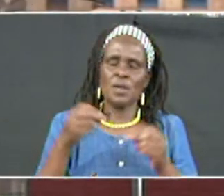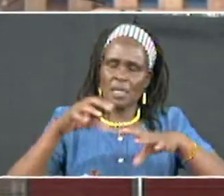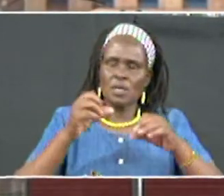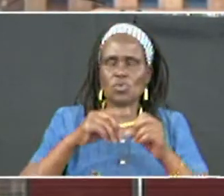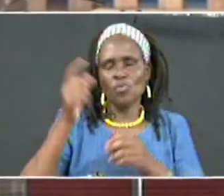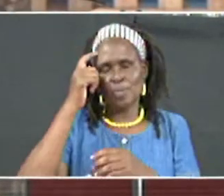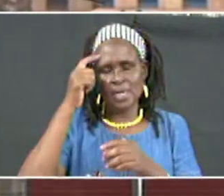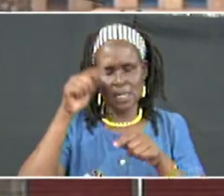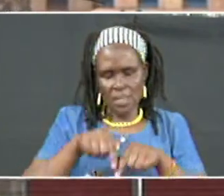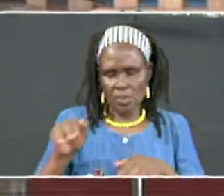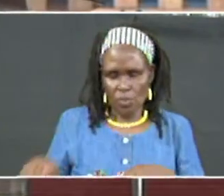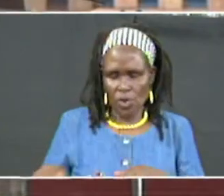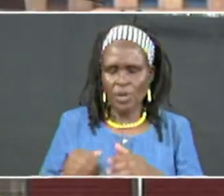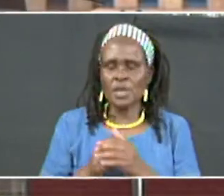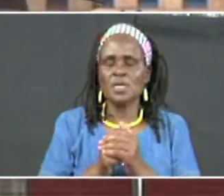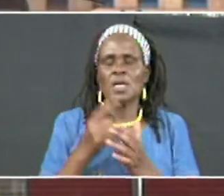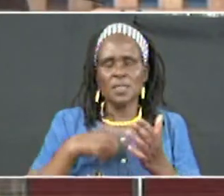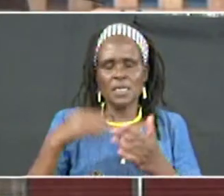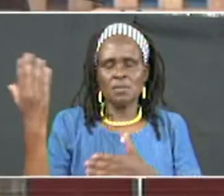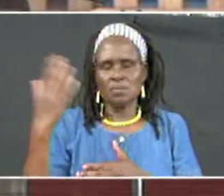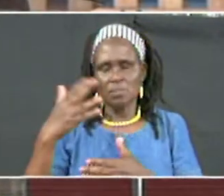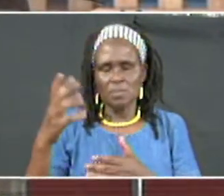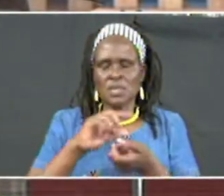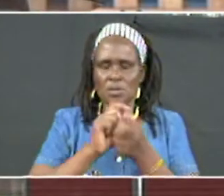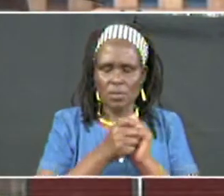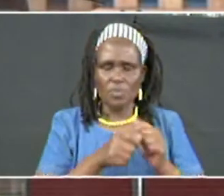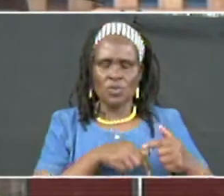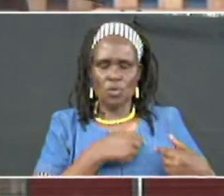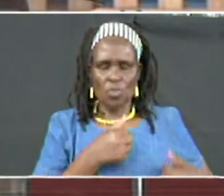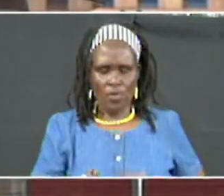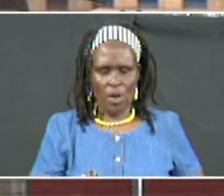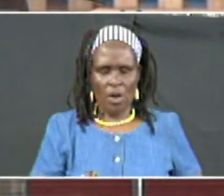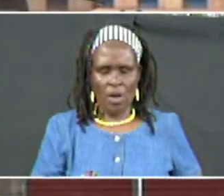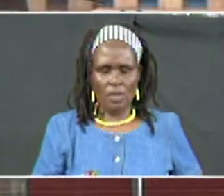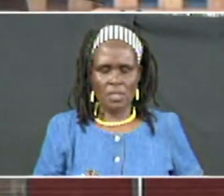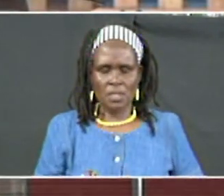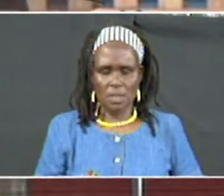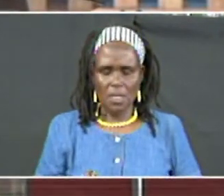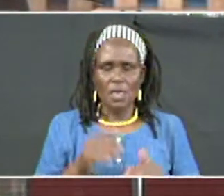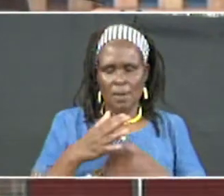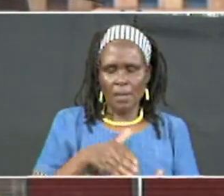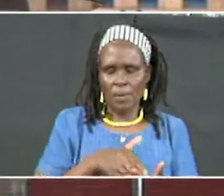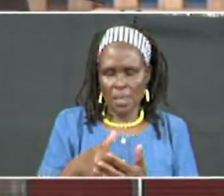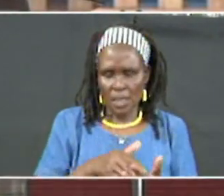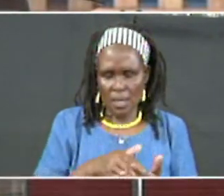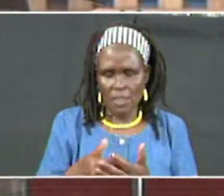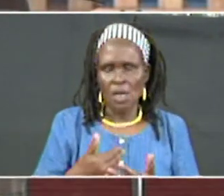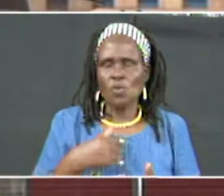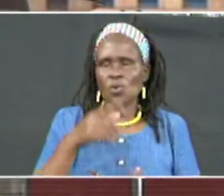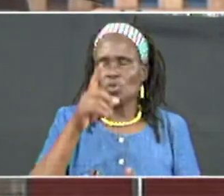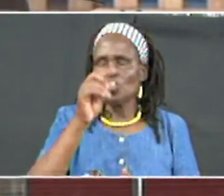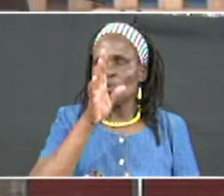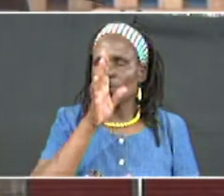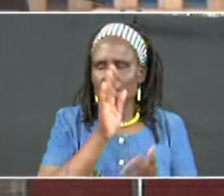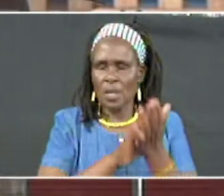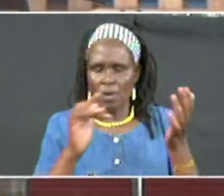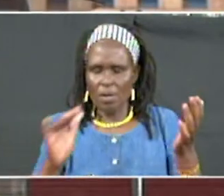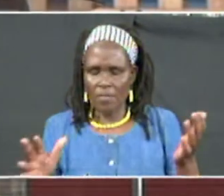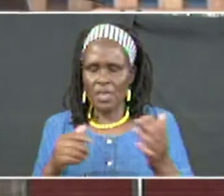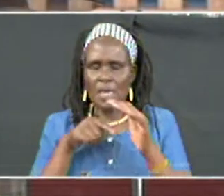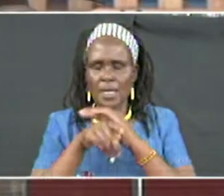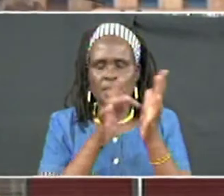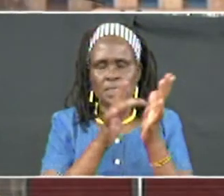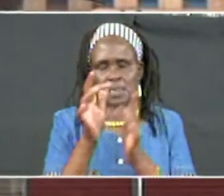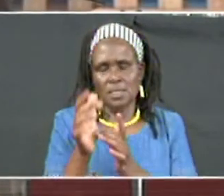concision of speech and conviction of heart. In my weakness, would you be glorified in Jesus'